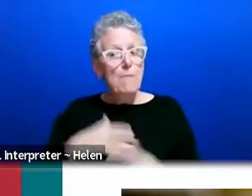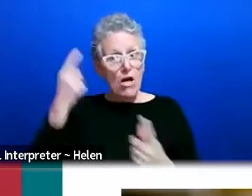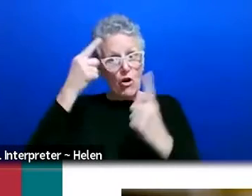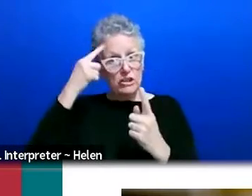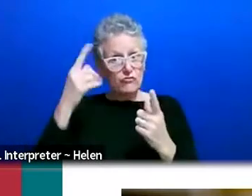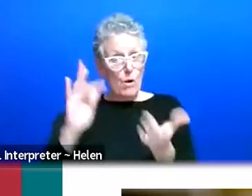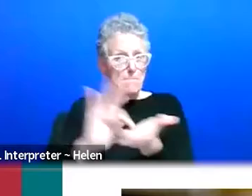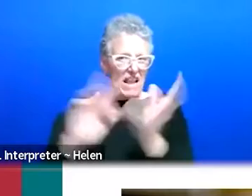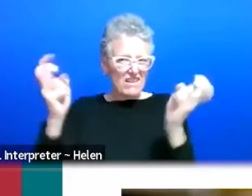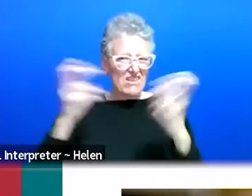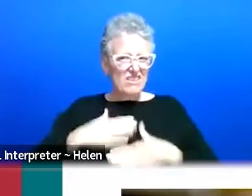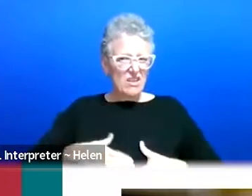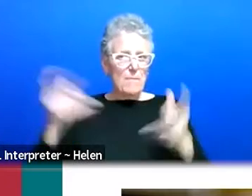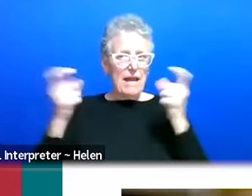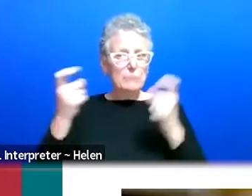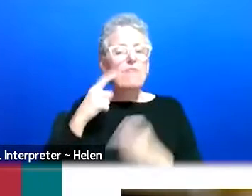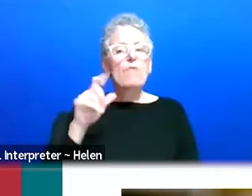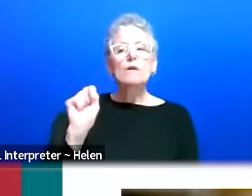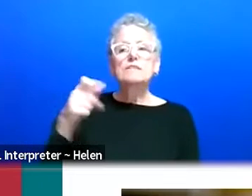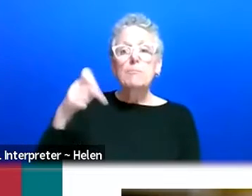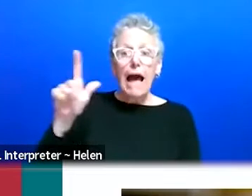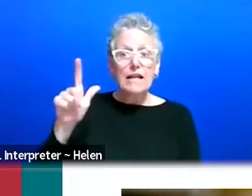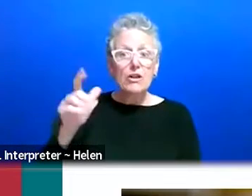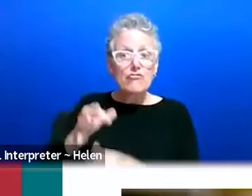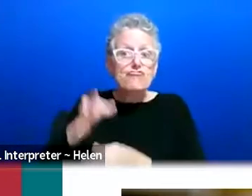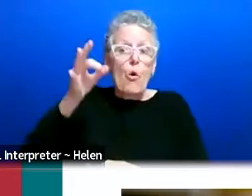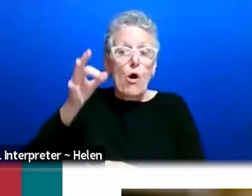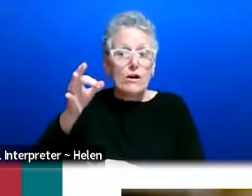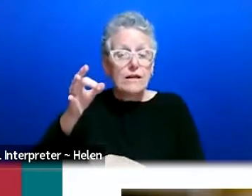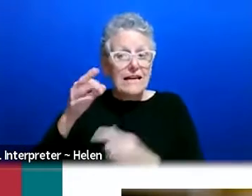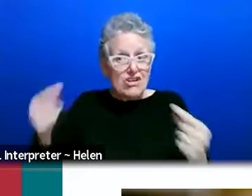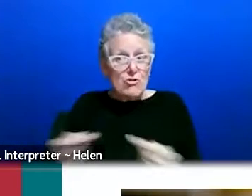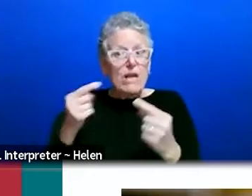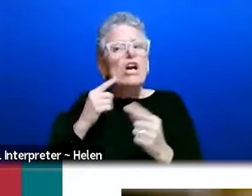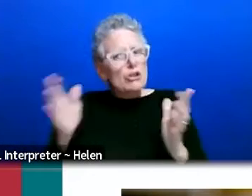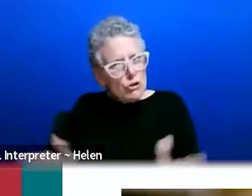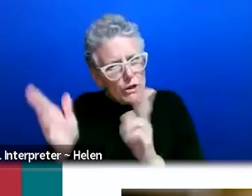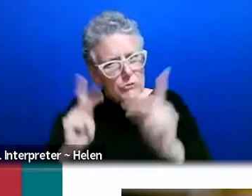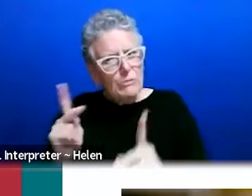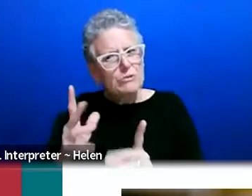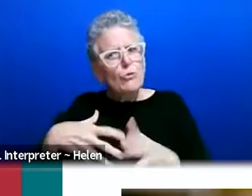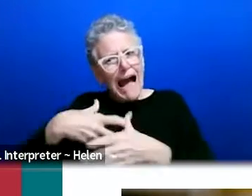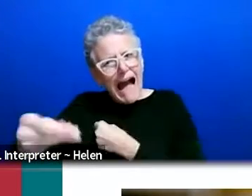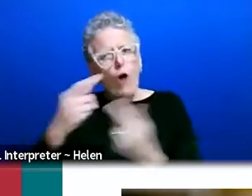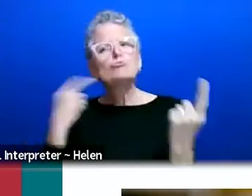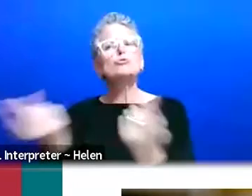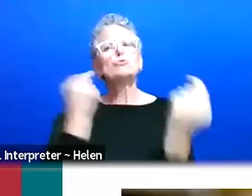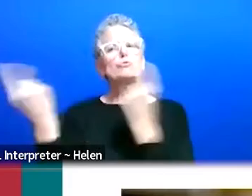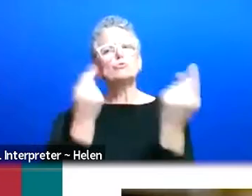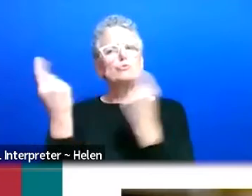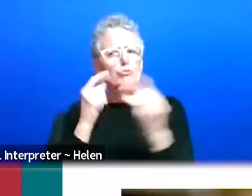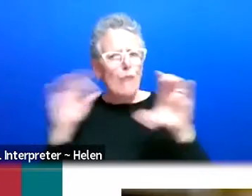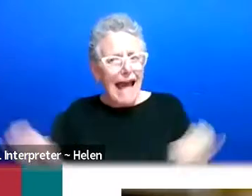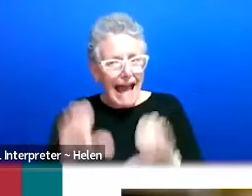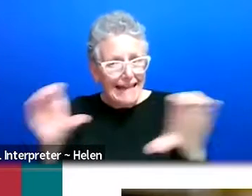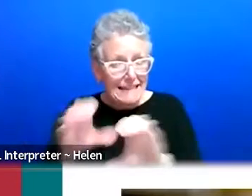management and of spinal cord injury include encouraging people to get out and remain active. And some of the